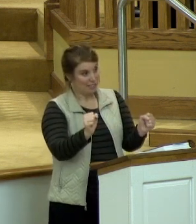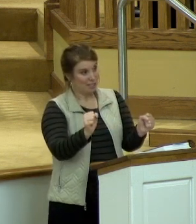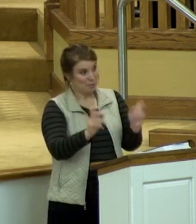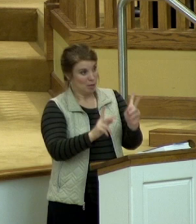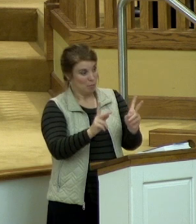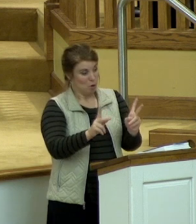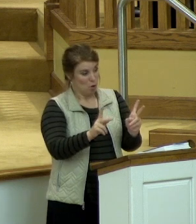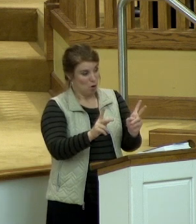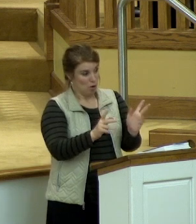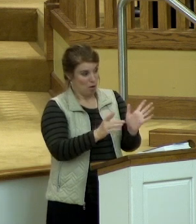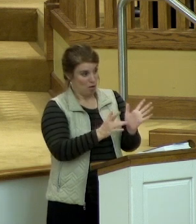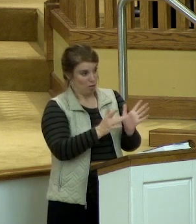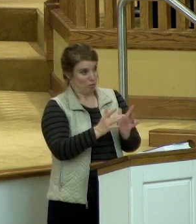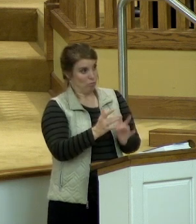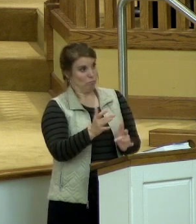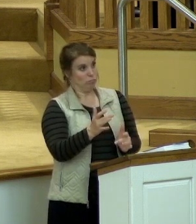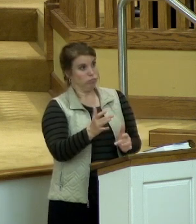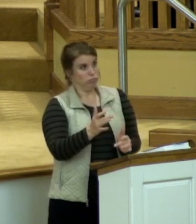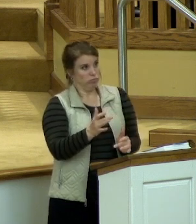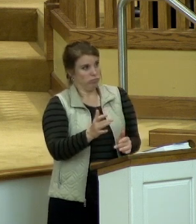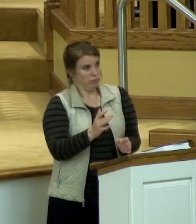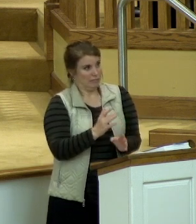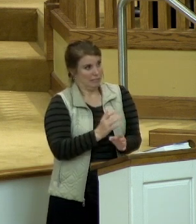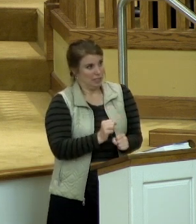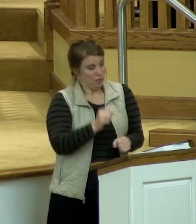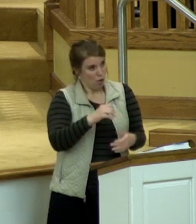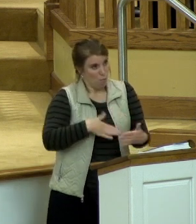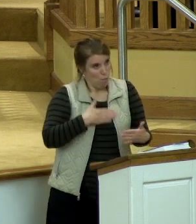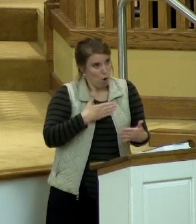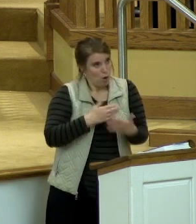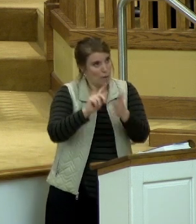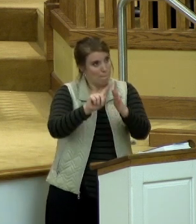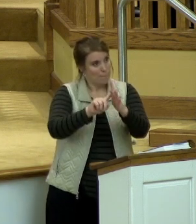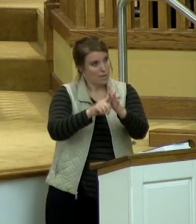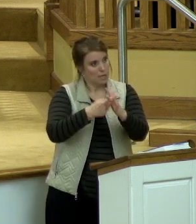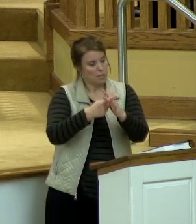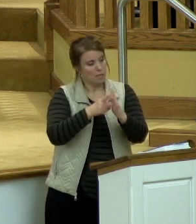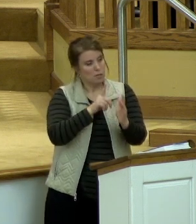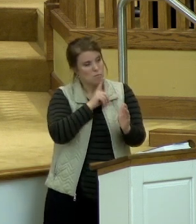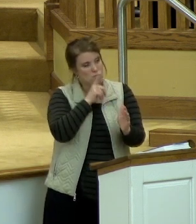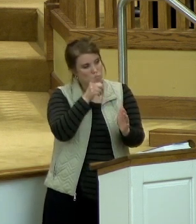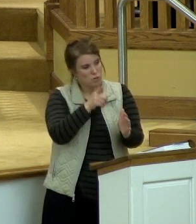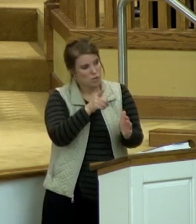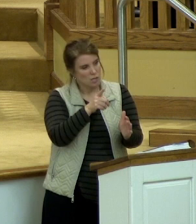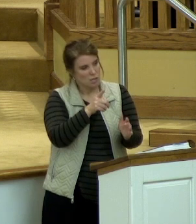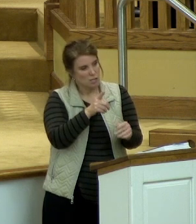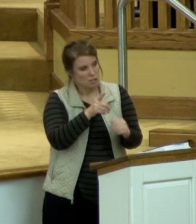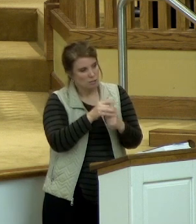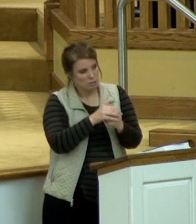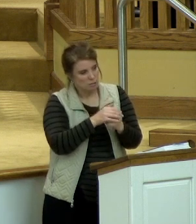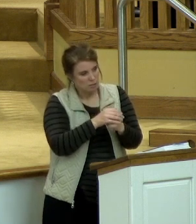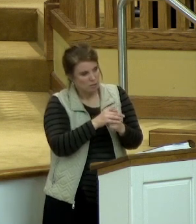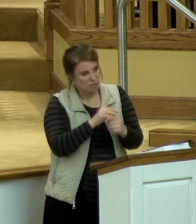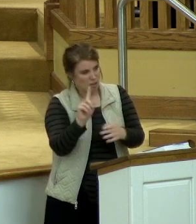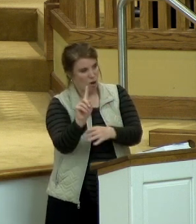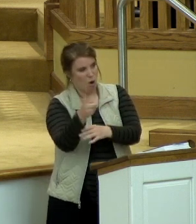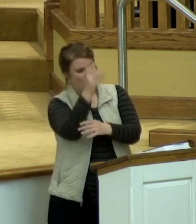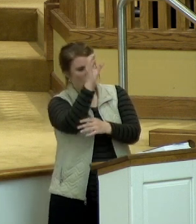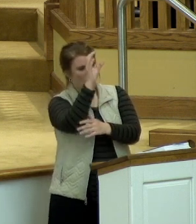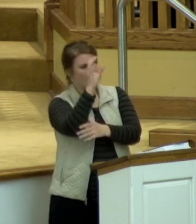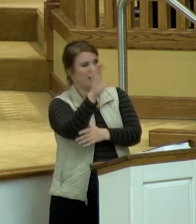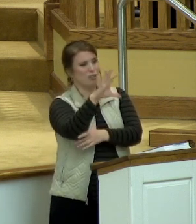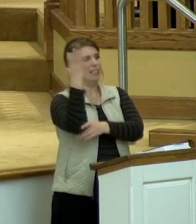should take it to that whole new level, because we know that the birth was the beginning of the real mission, which was the crucifixion and the death and burial and resurrection.